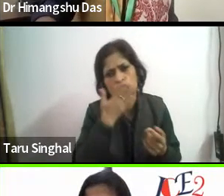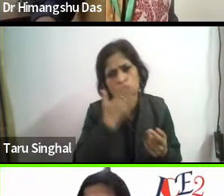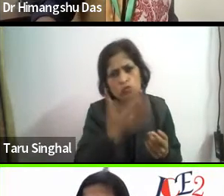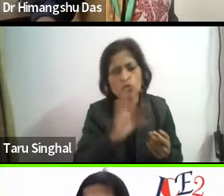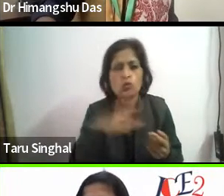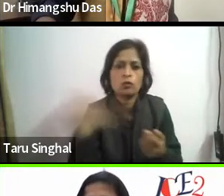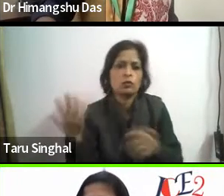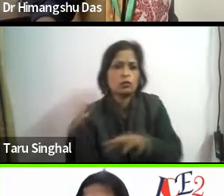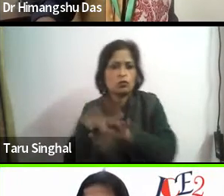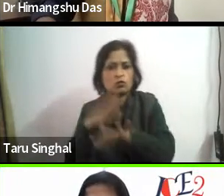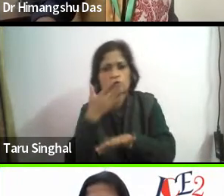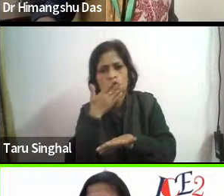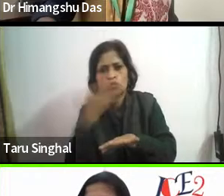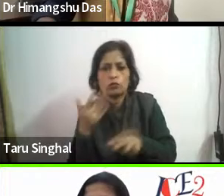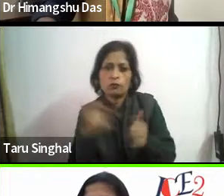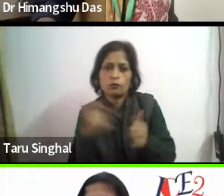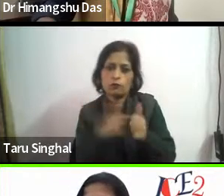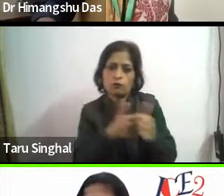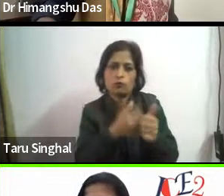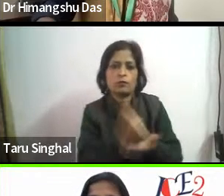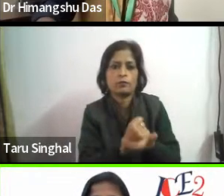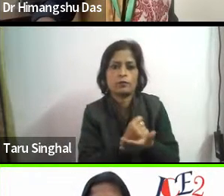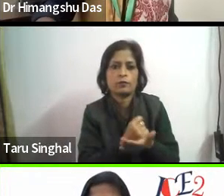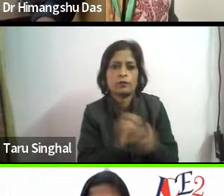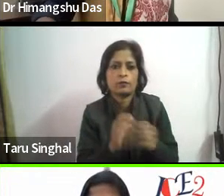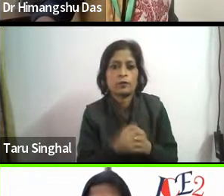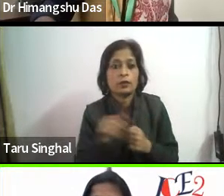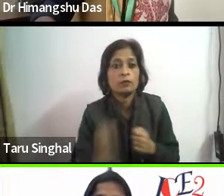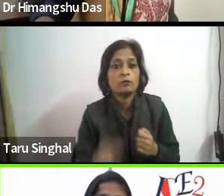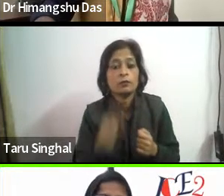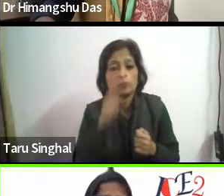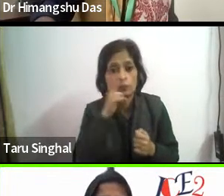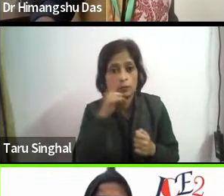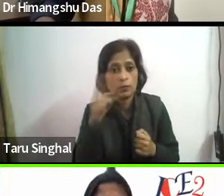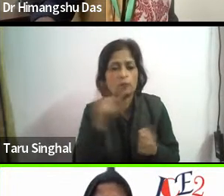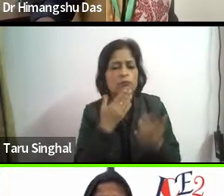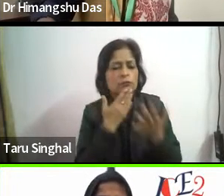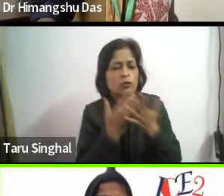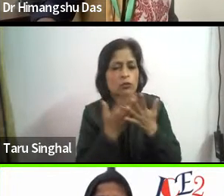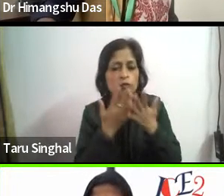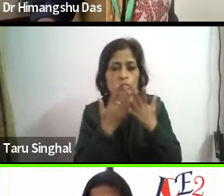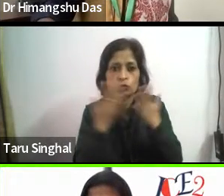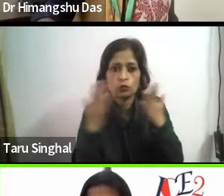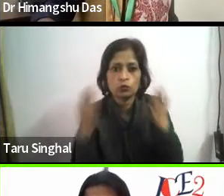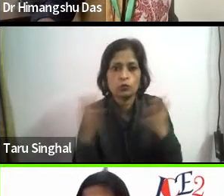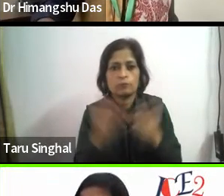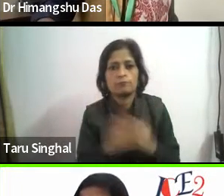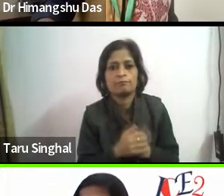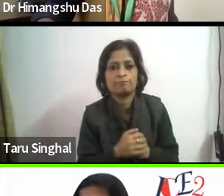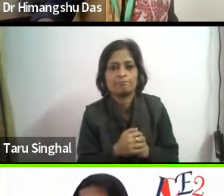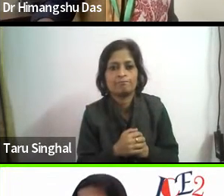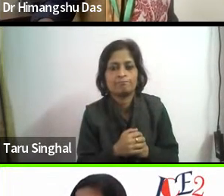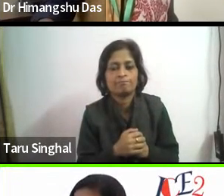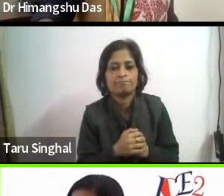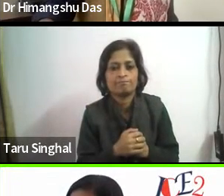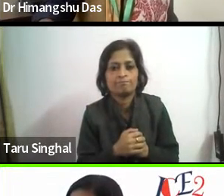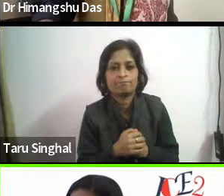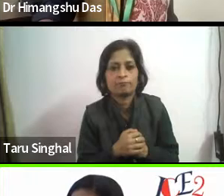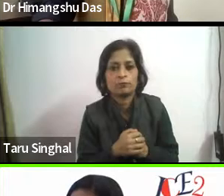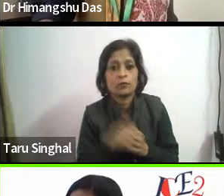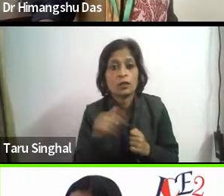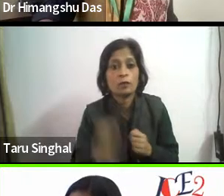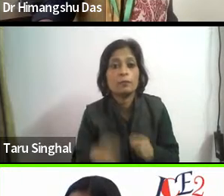school. Thank you so much, Madam, for this wonderful highlight. Our guest